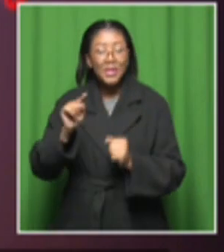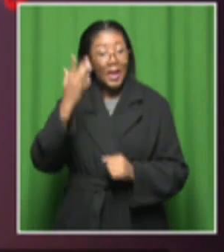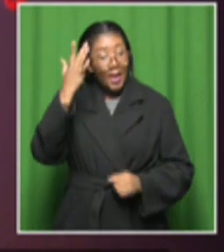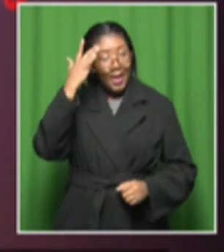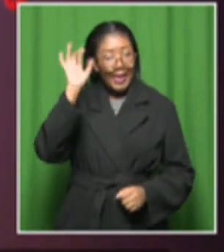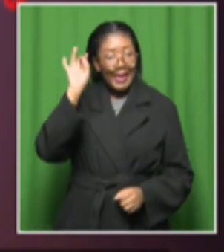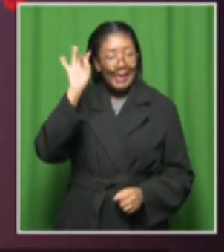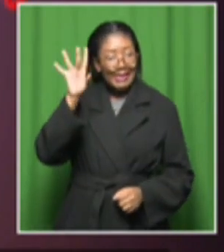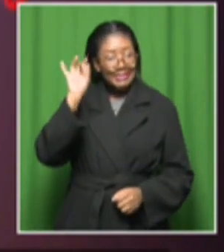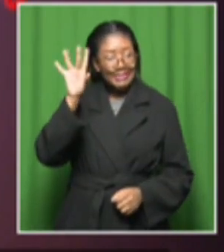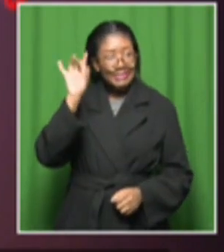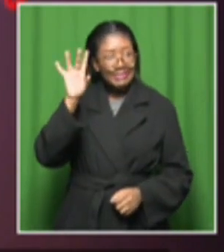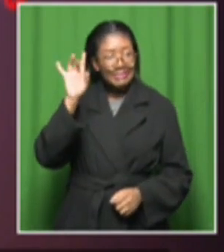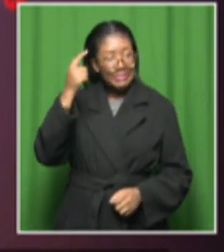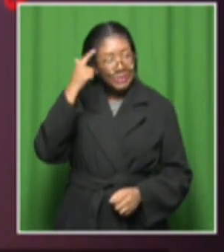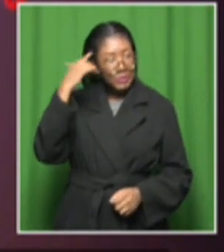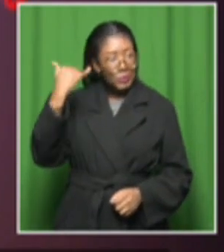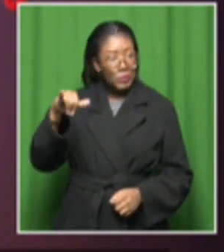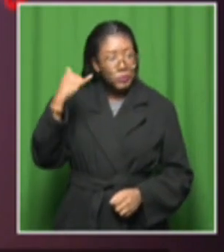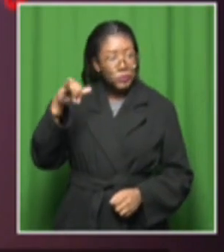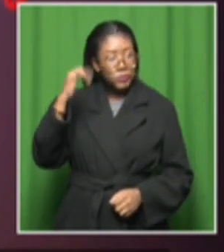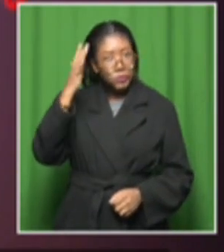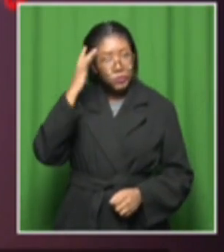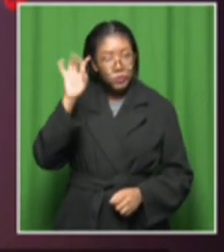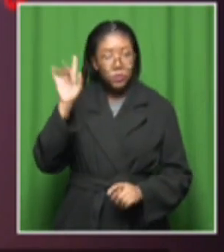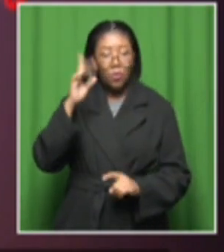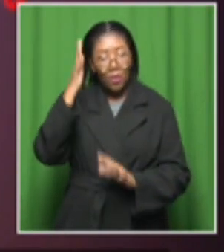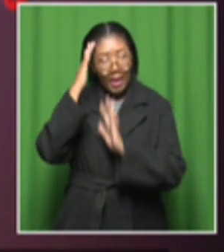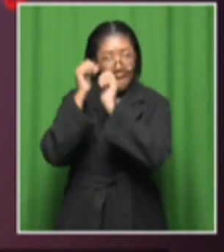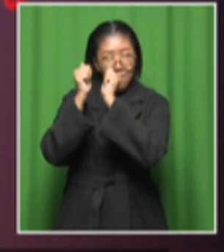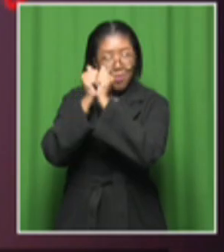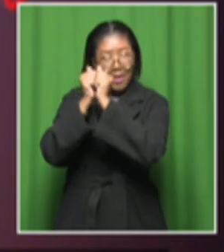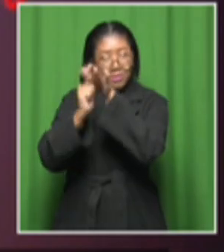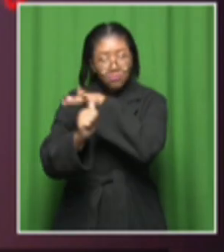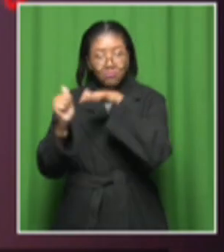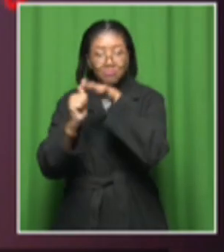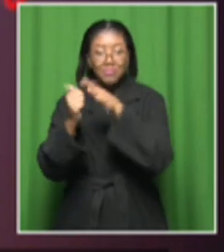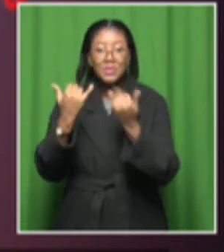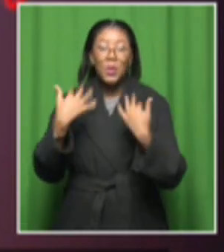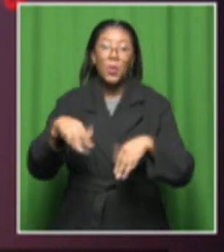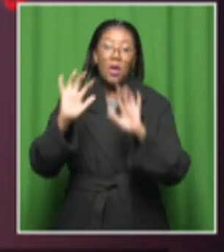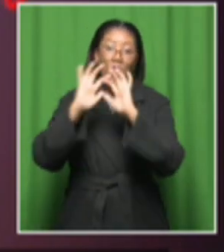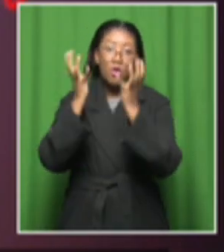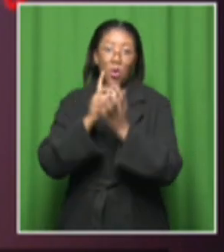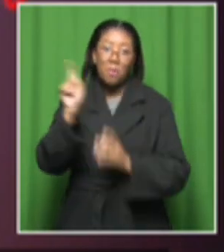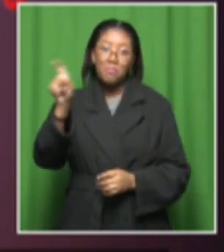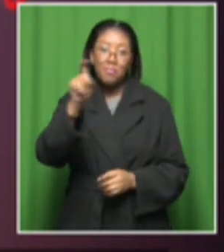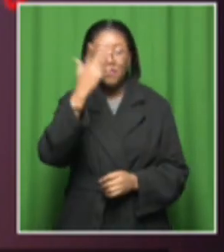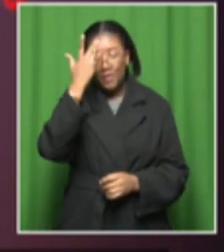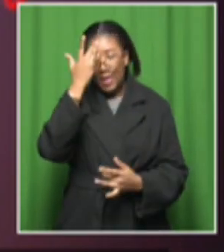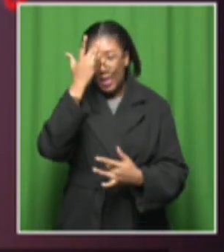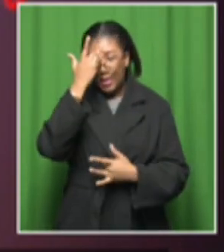Headaches are amongst the most common disorders of the nervous system. And according to the World Health Organization, globally, headache disorders affect